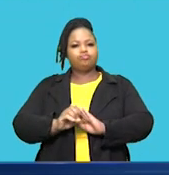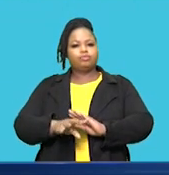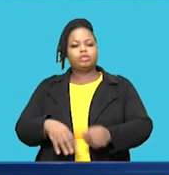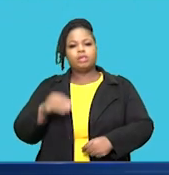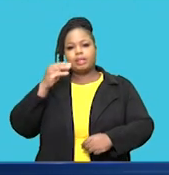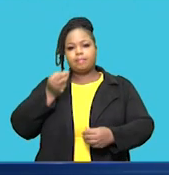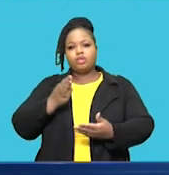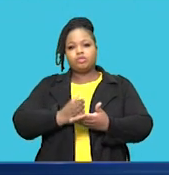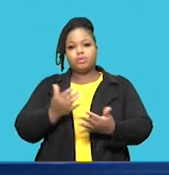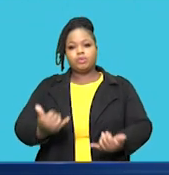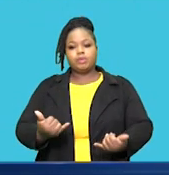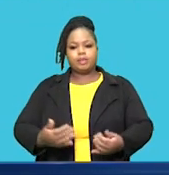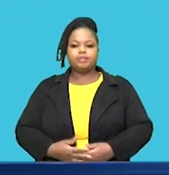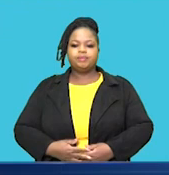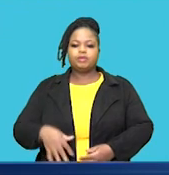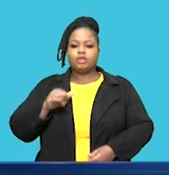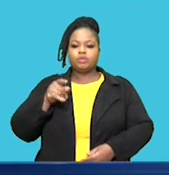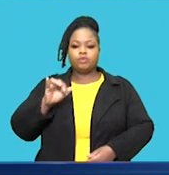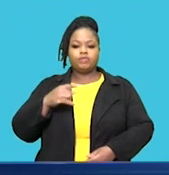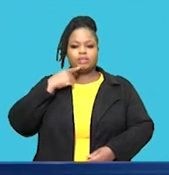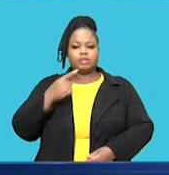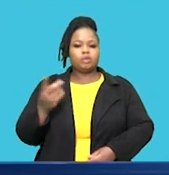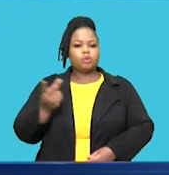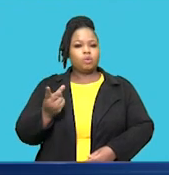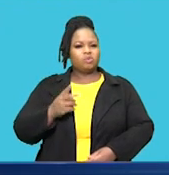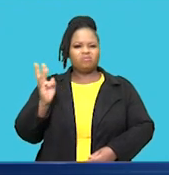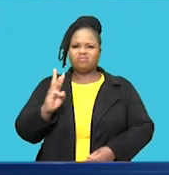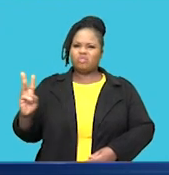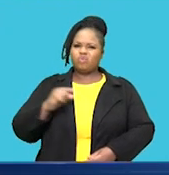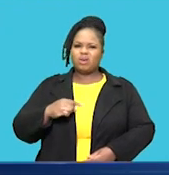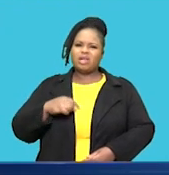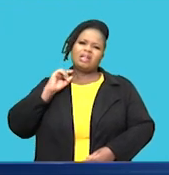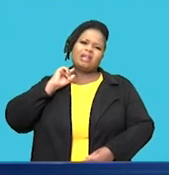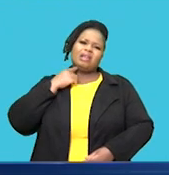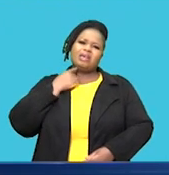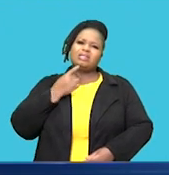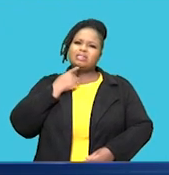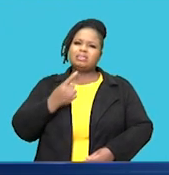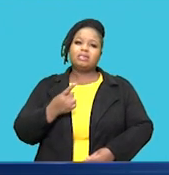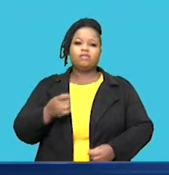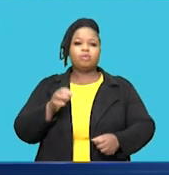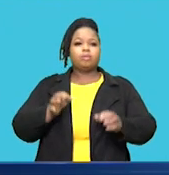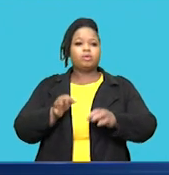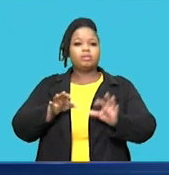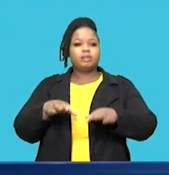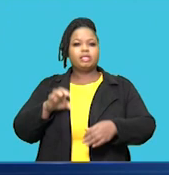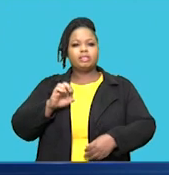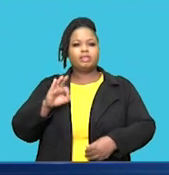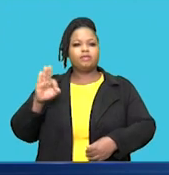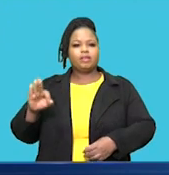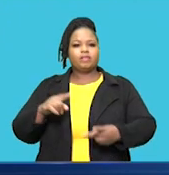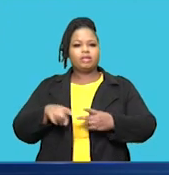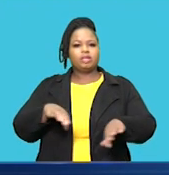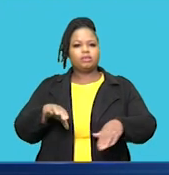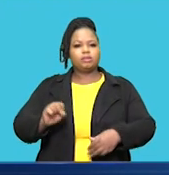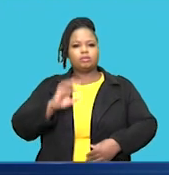pejana kajeno. Lesufi o boetse a solola ka bohale ditlaleho tsa mashano tse entseng di etswa ke mokga wa EFF mmogo le Action